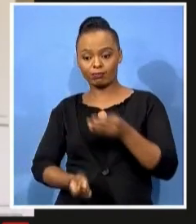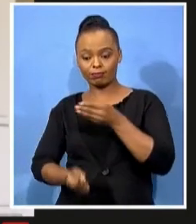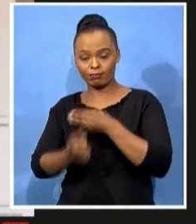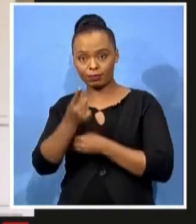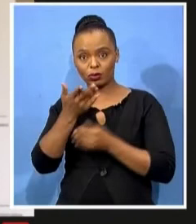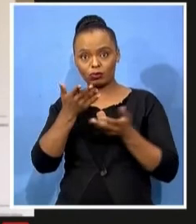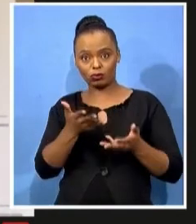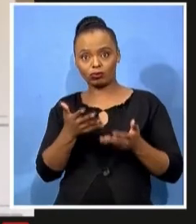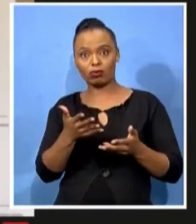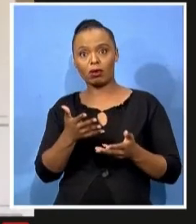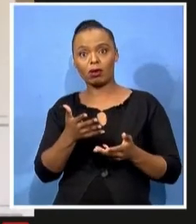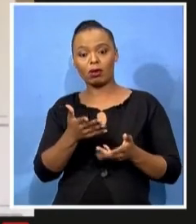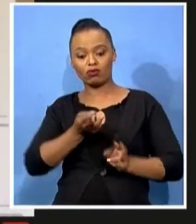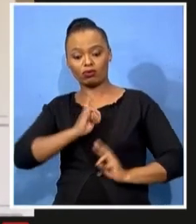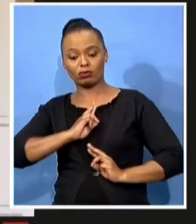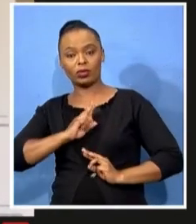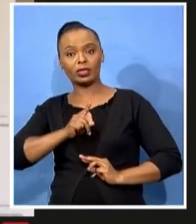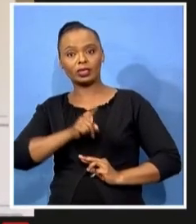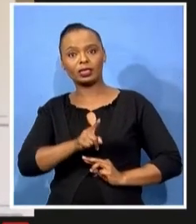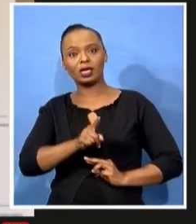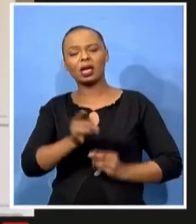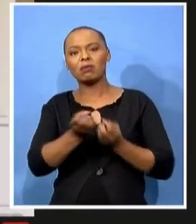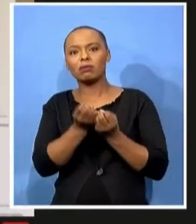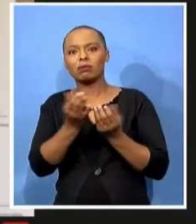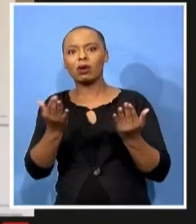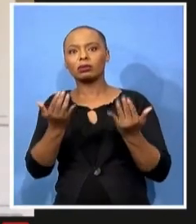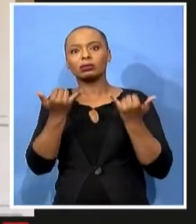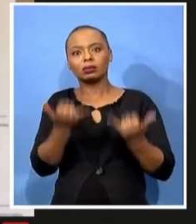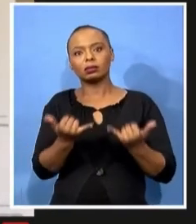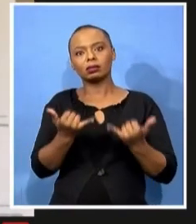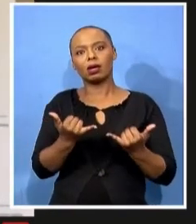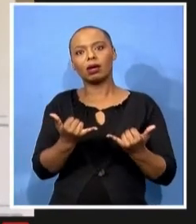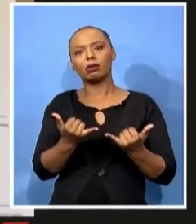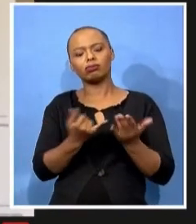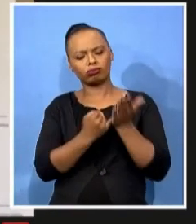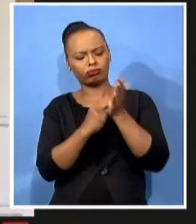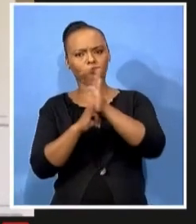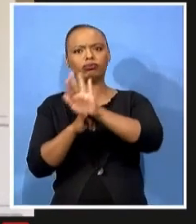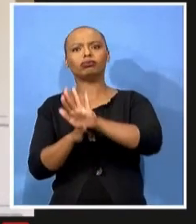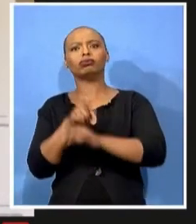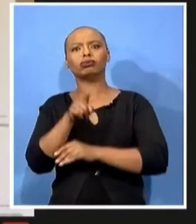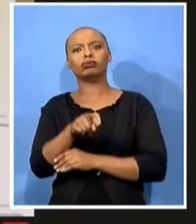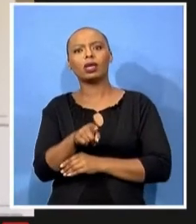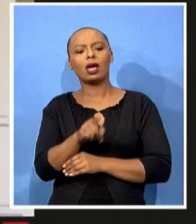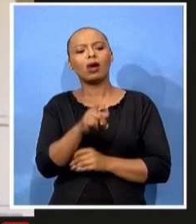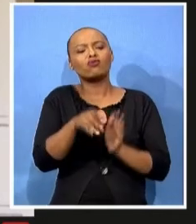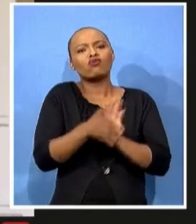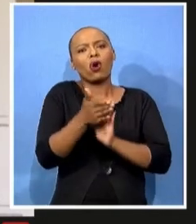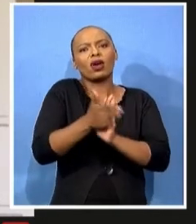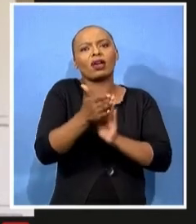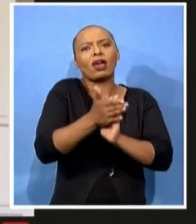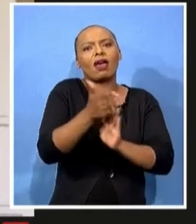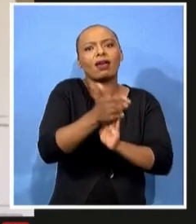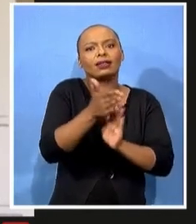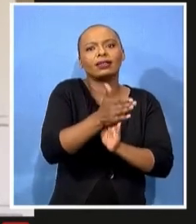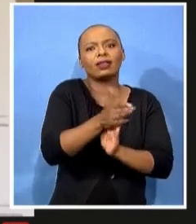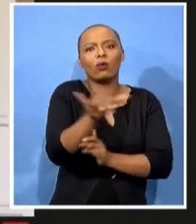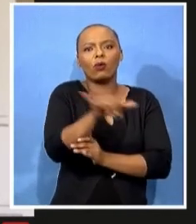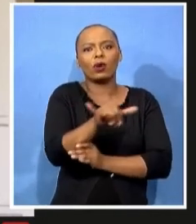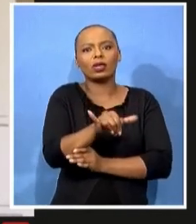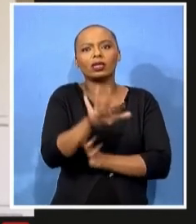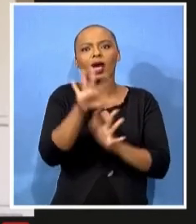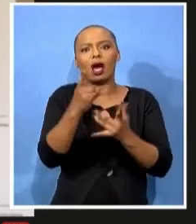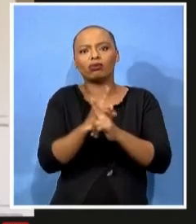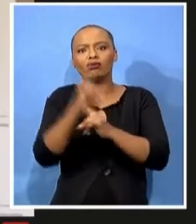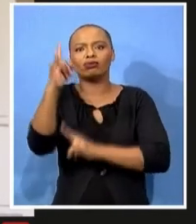results had now come out to indicate what progress we were getting in terms of the success of various vaccine candidates, and there had